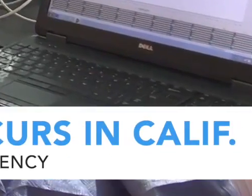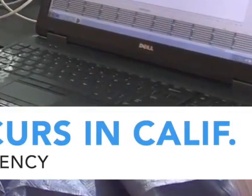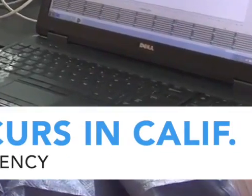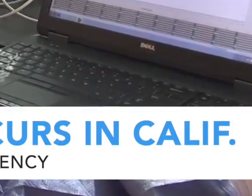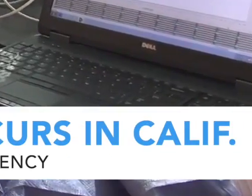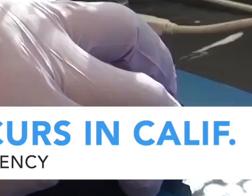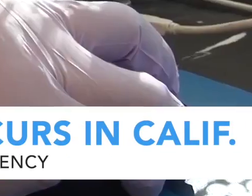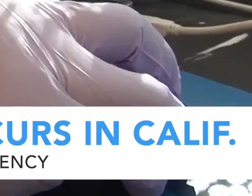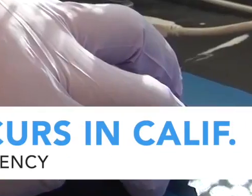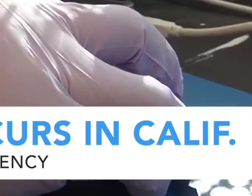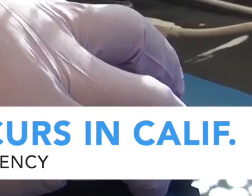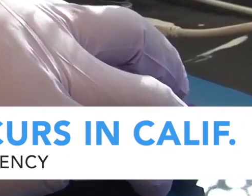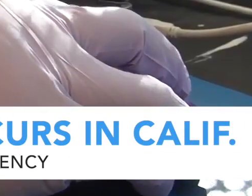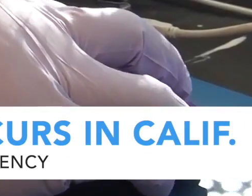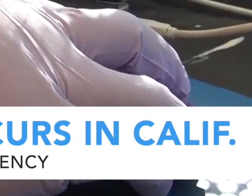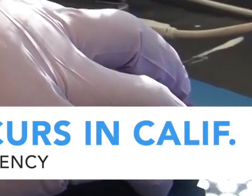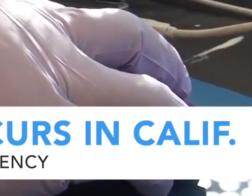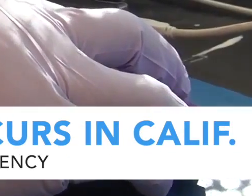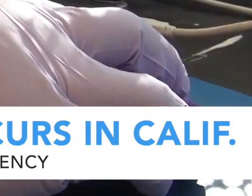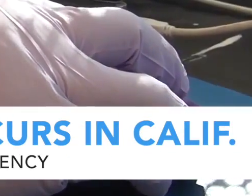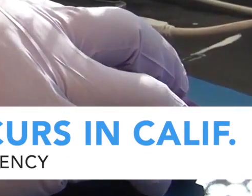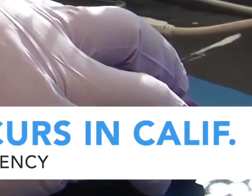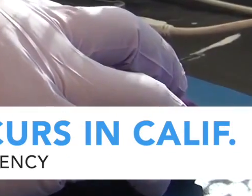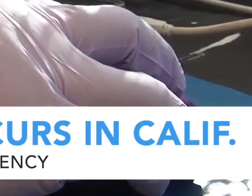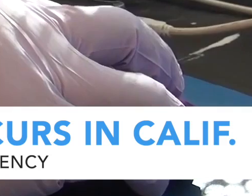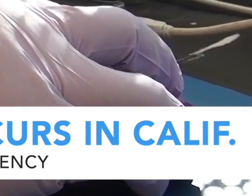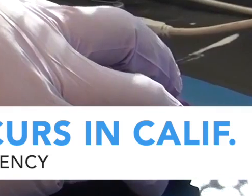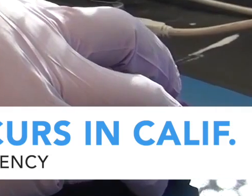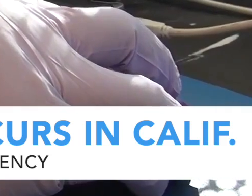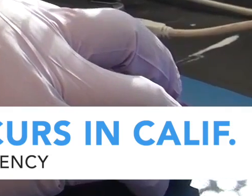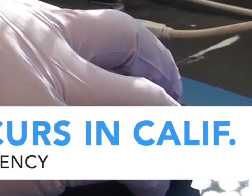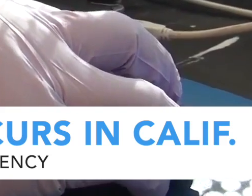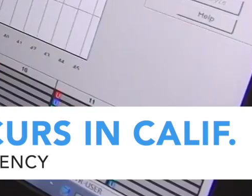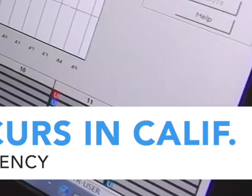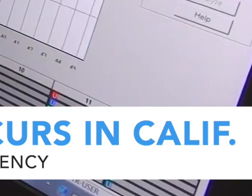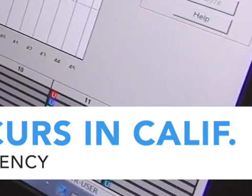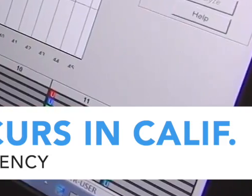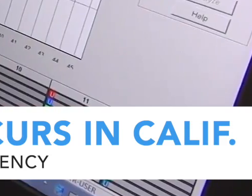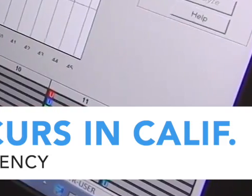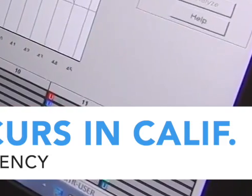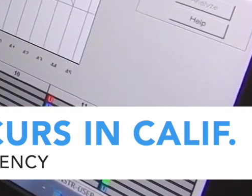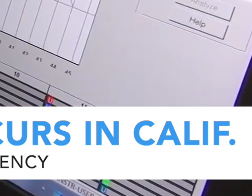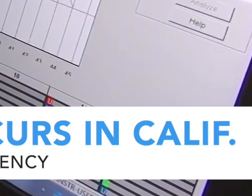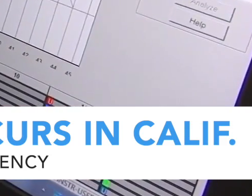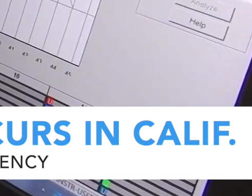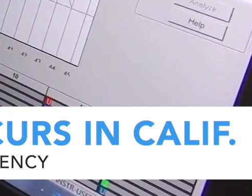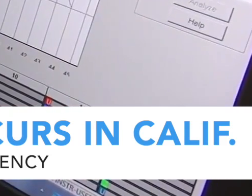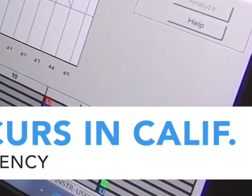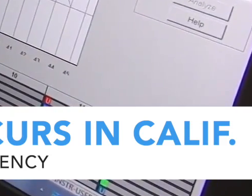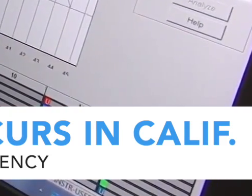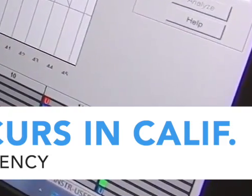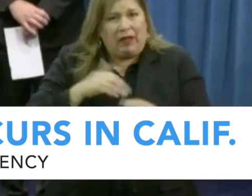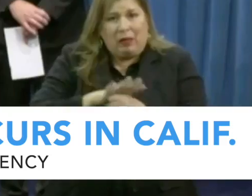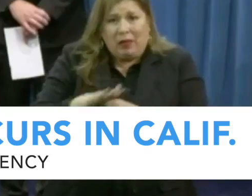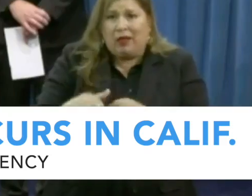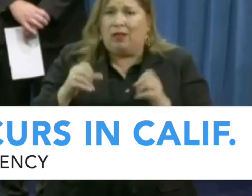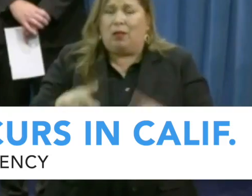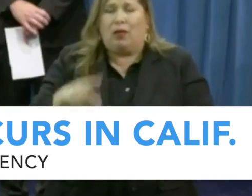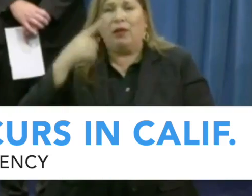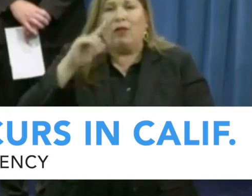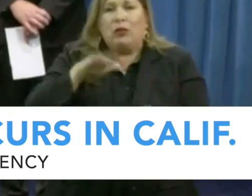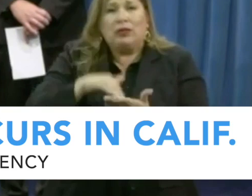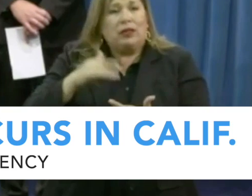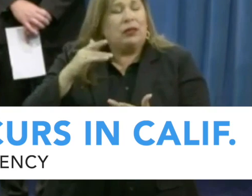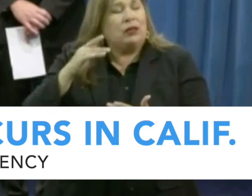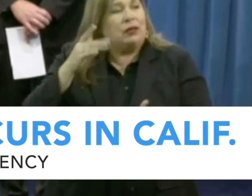Two more people in the U.S. have died of coronavirus, including the first reported death outside of Washington state. A